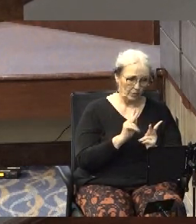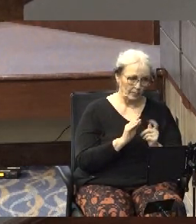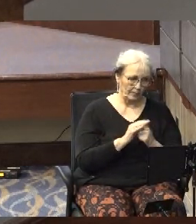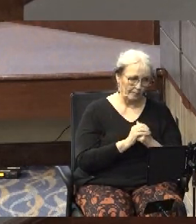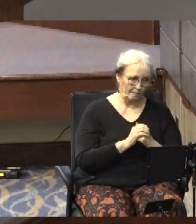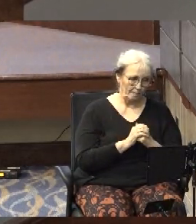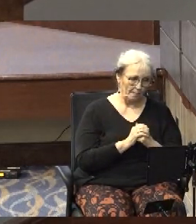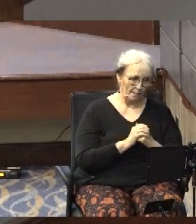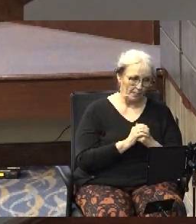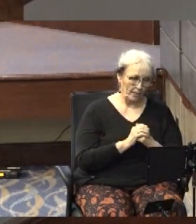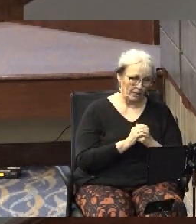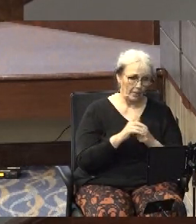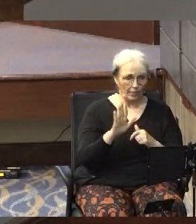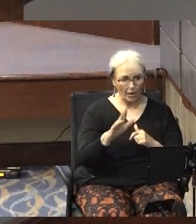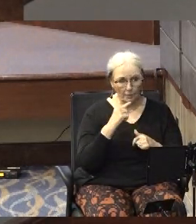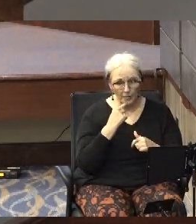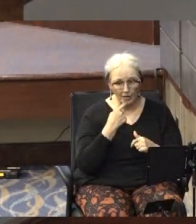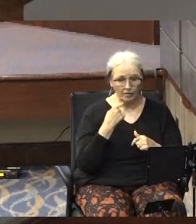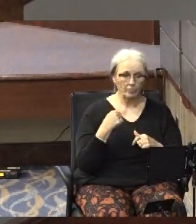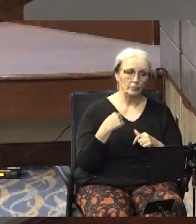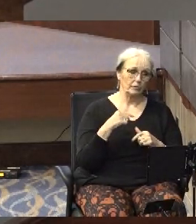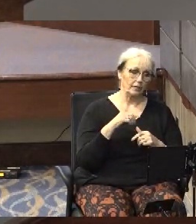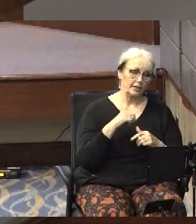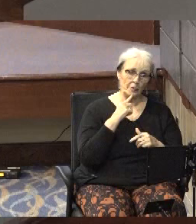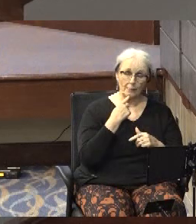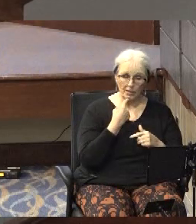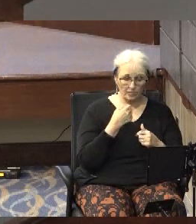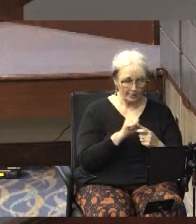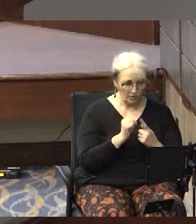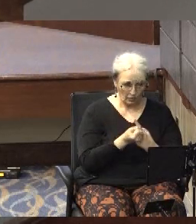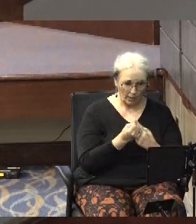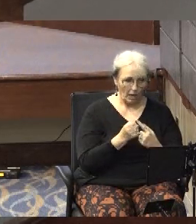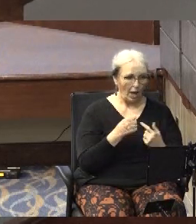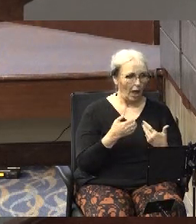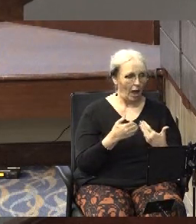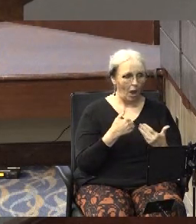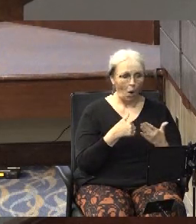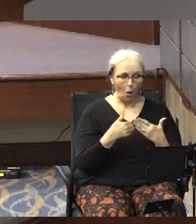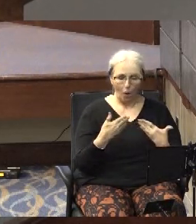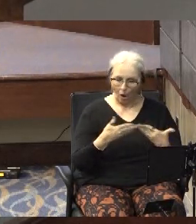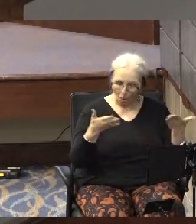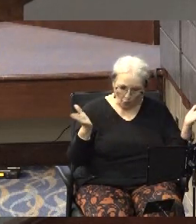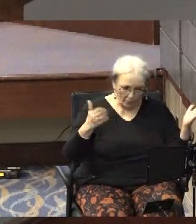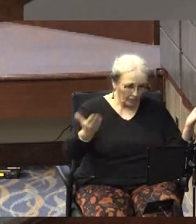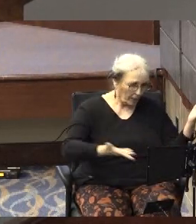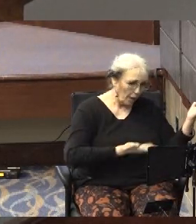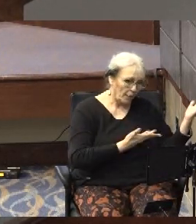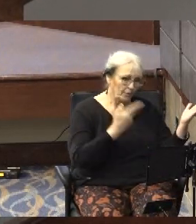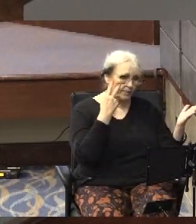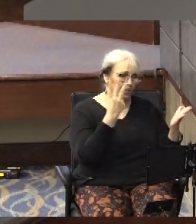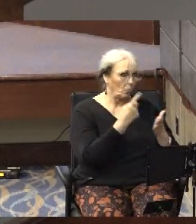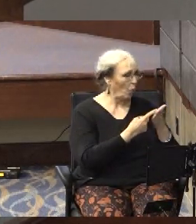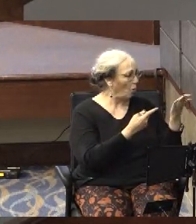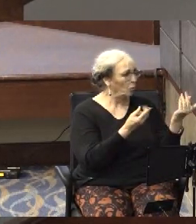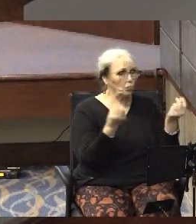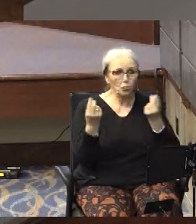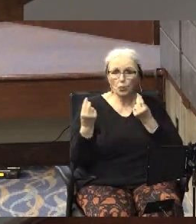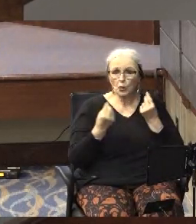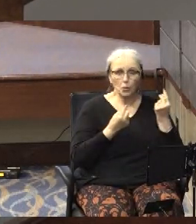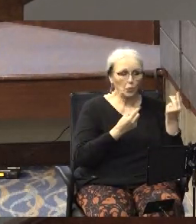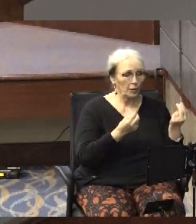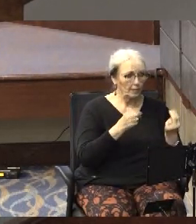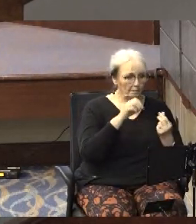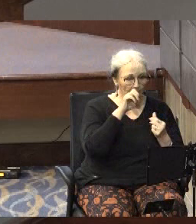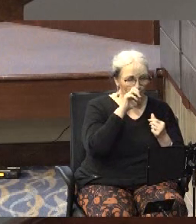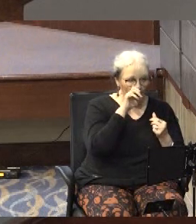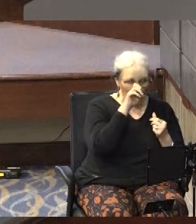It's bitter. They're bitter. You know, I open my arms to them. I've invited them over there to come see what we've done. They're,